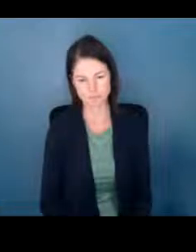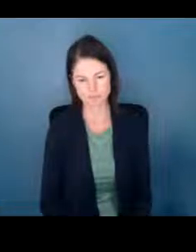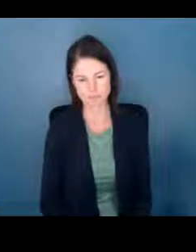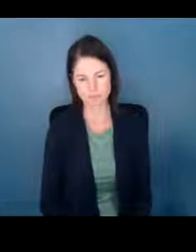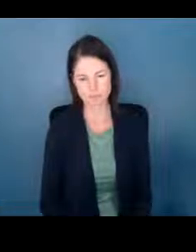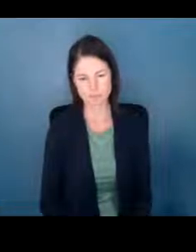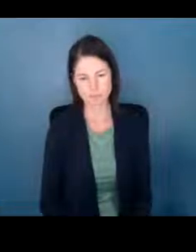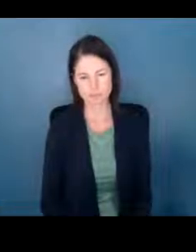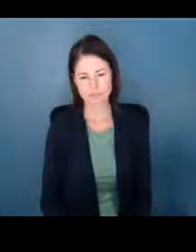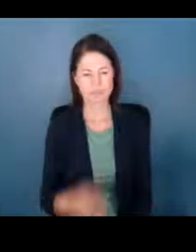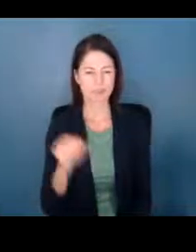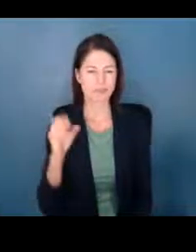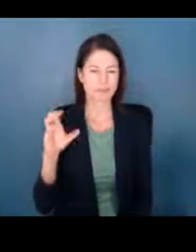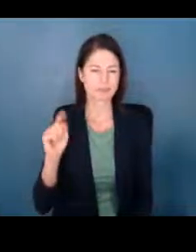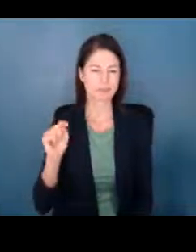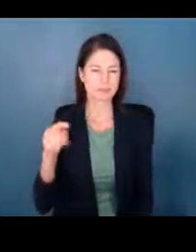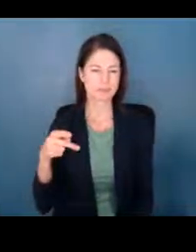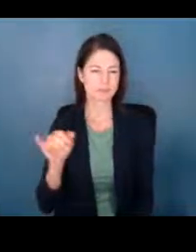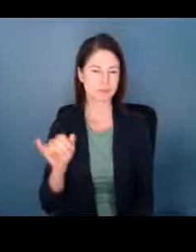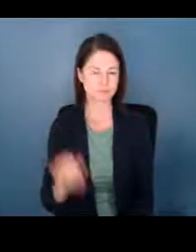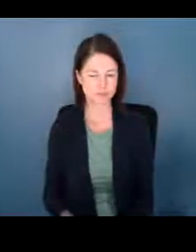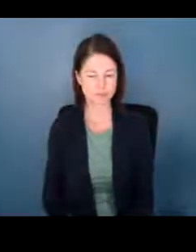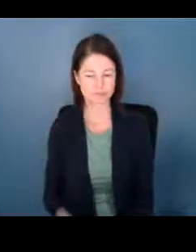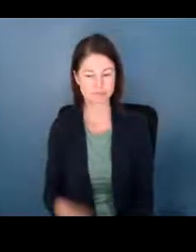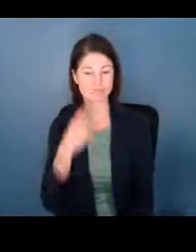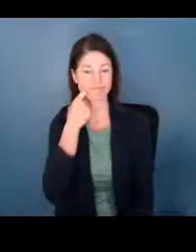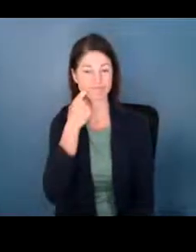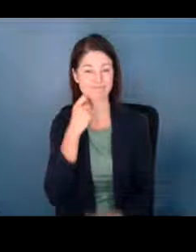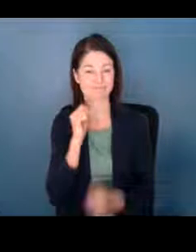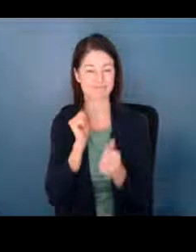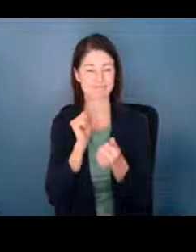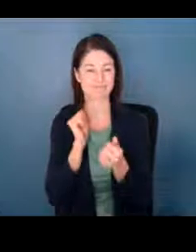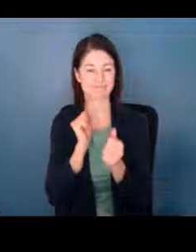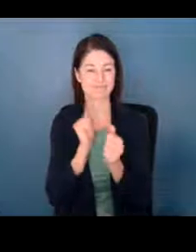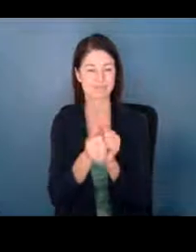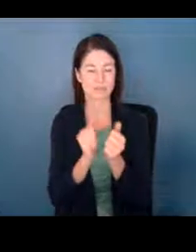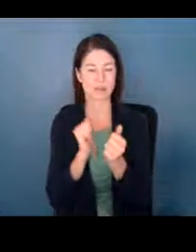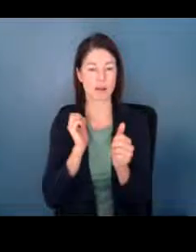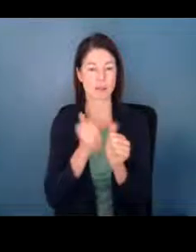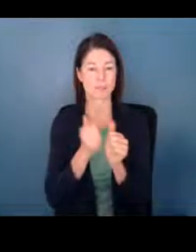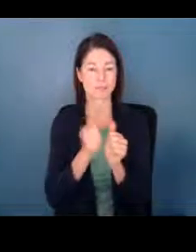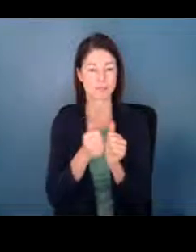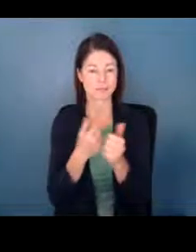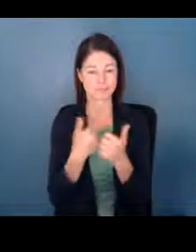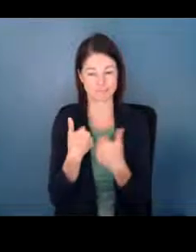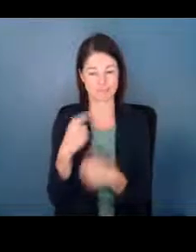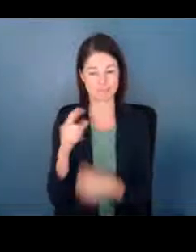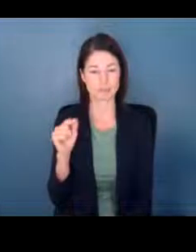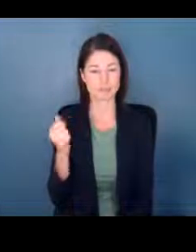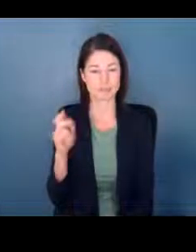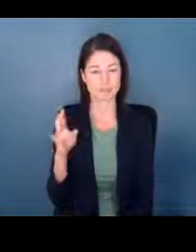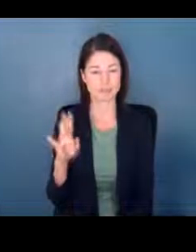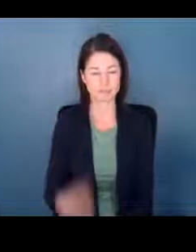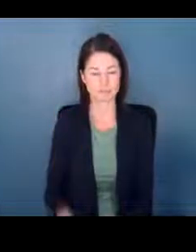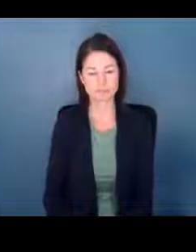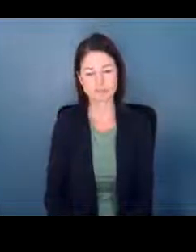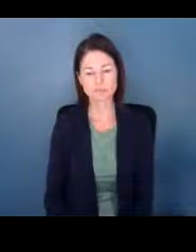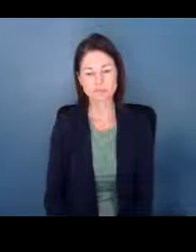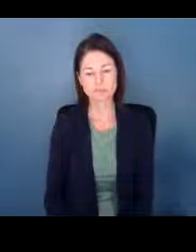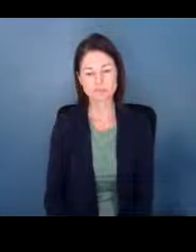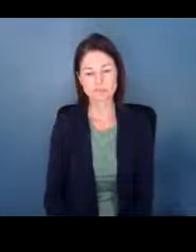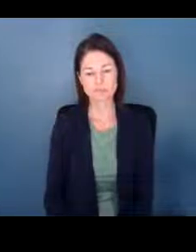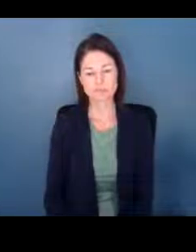recently, we updated the guidelines in 2017. And we will be updating the guidelines